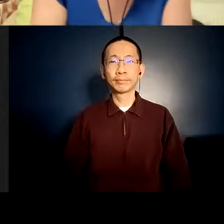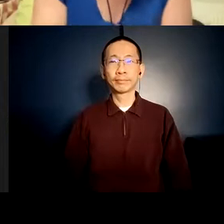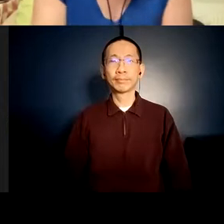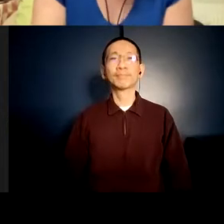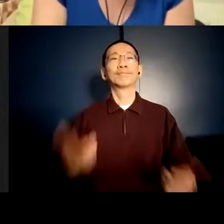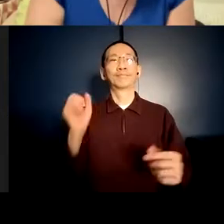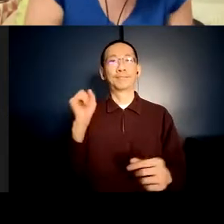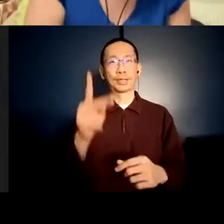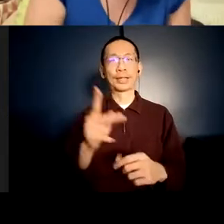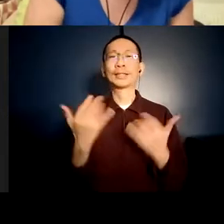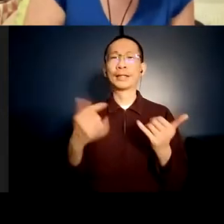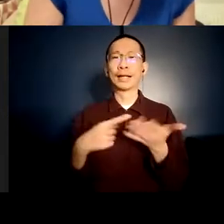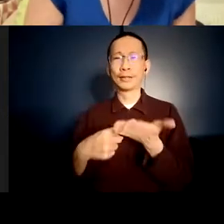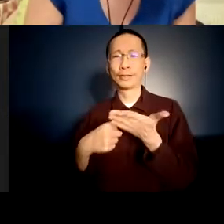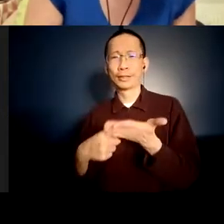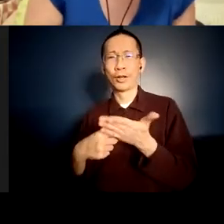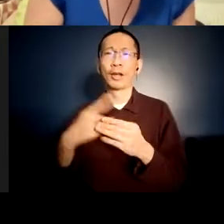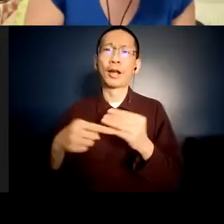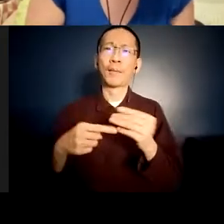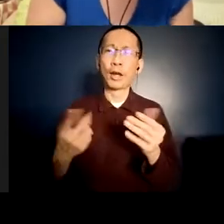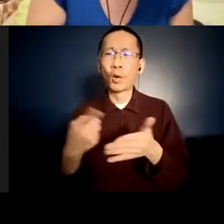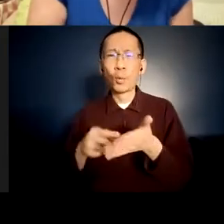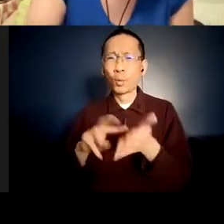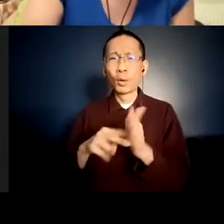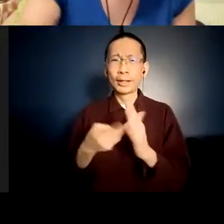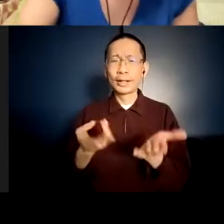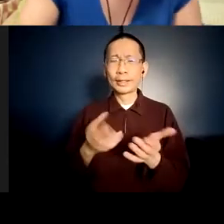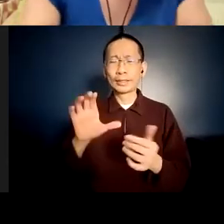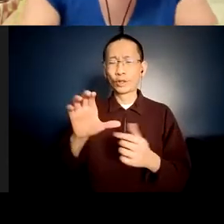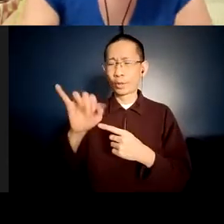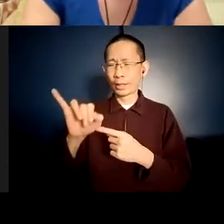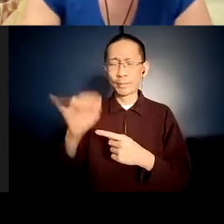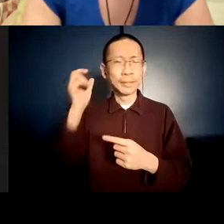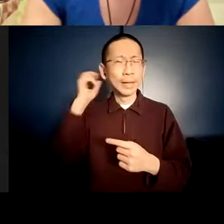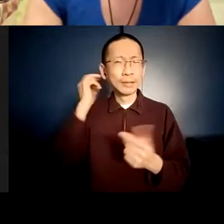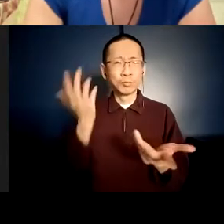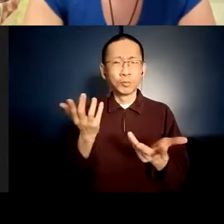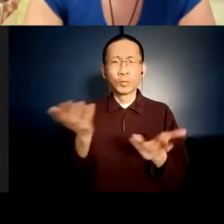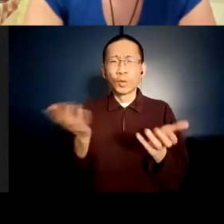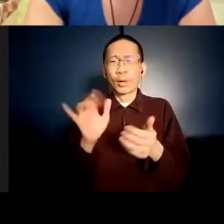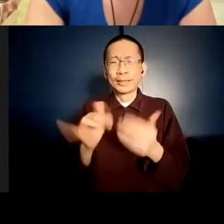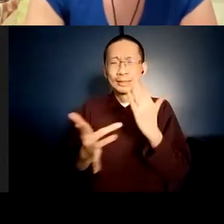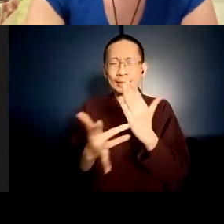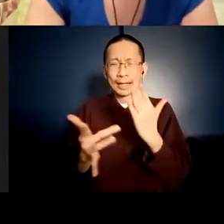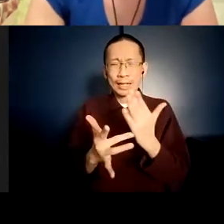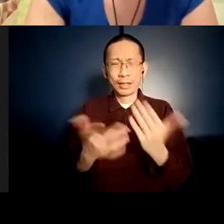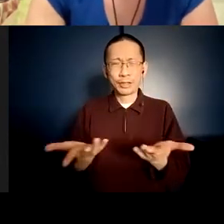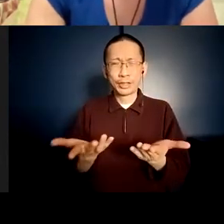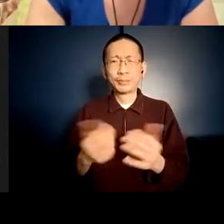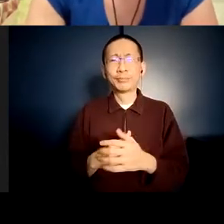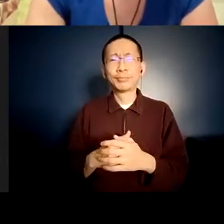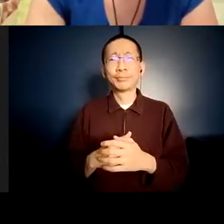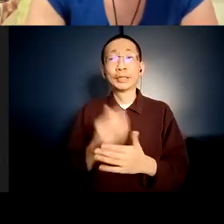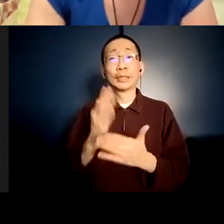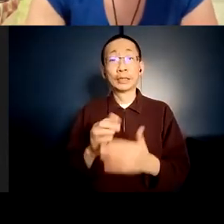All right, so let's talk a little bit about what is a cochlear implant in the first place. What is this technology? Some